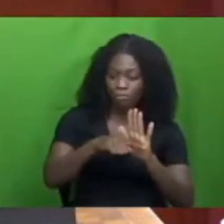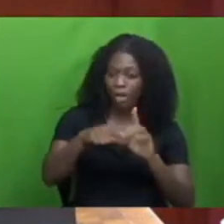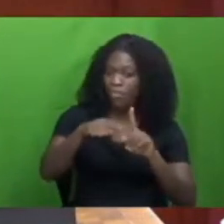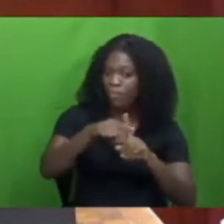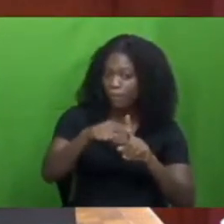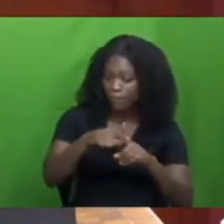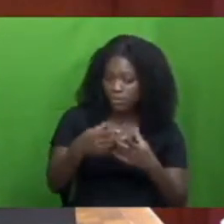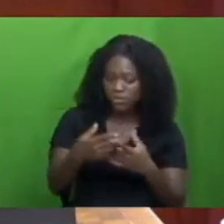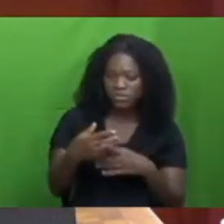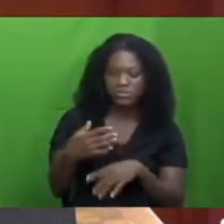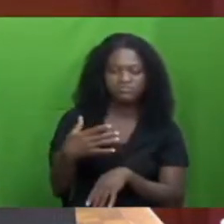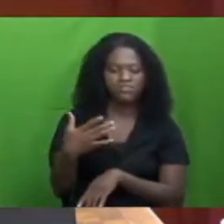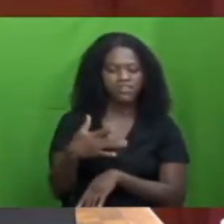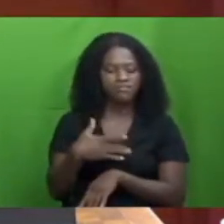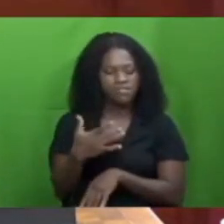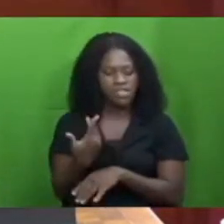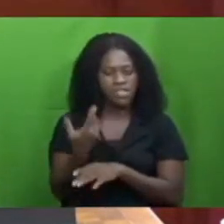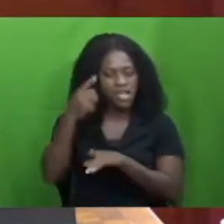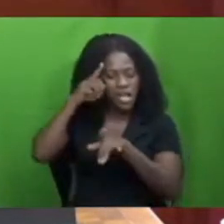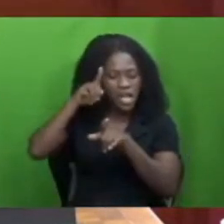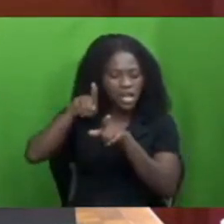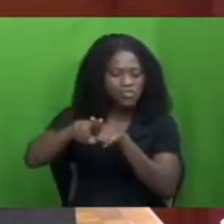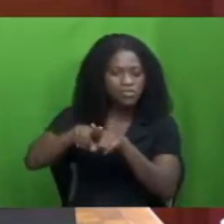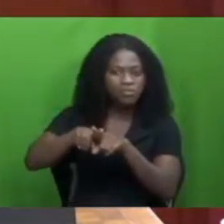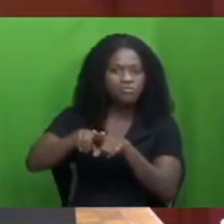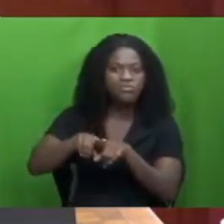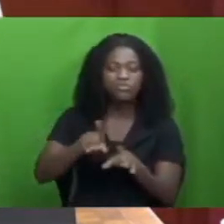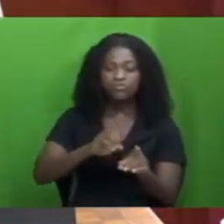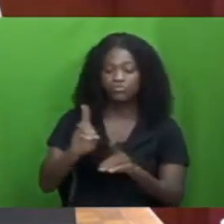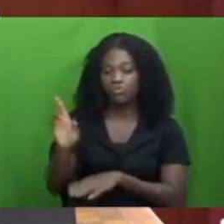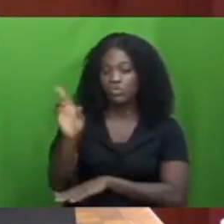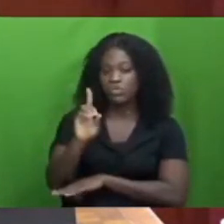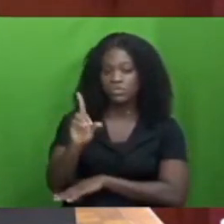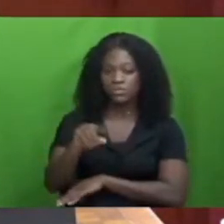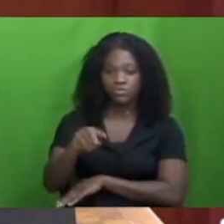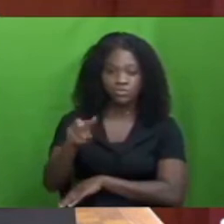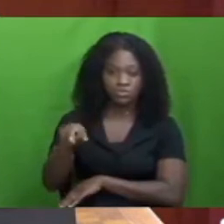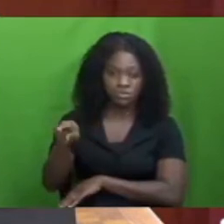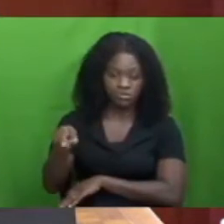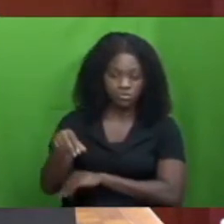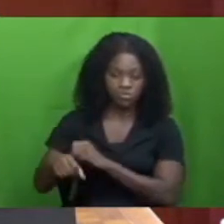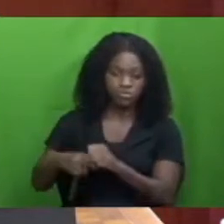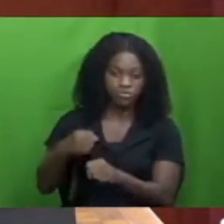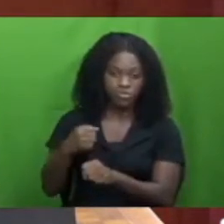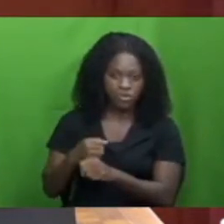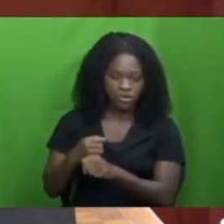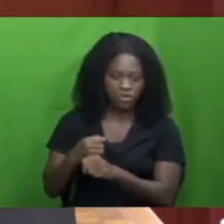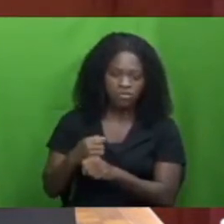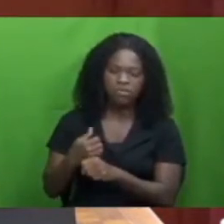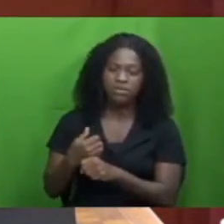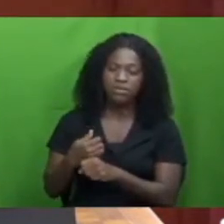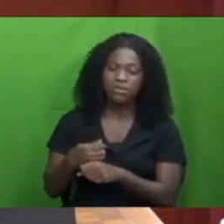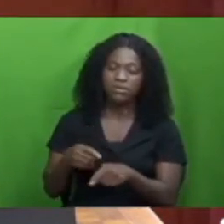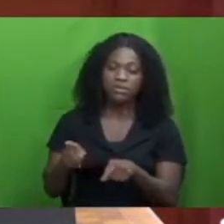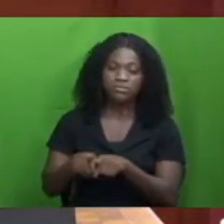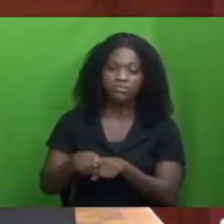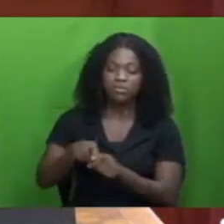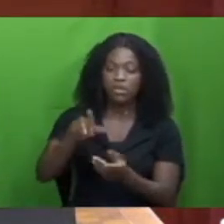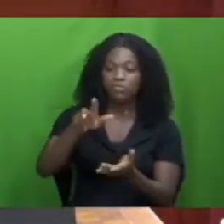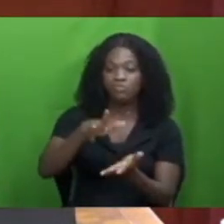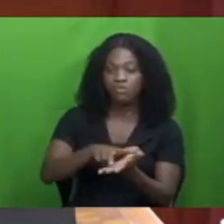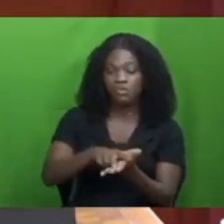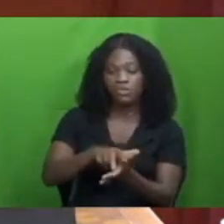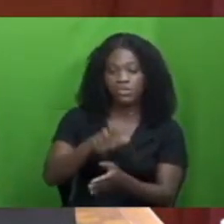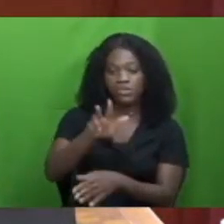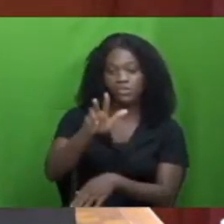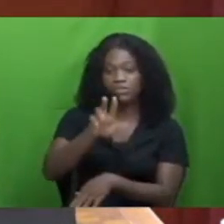the staff-level agreement reached in December 2022 and the subsequent approval of the 3-year, $3